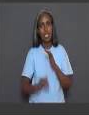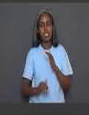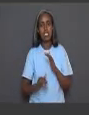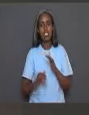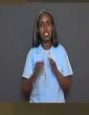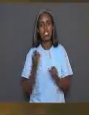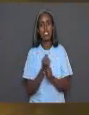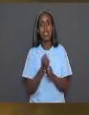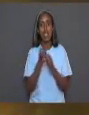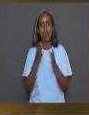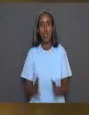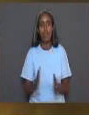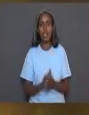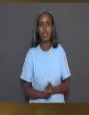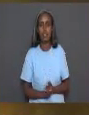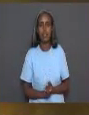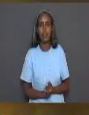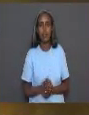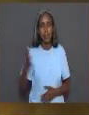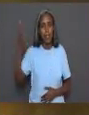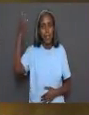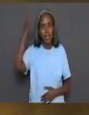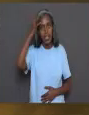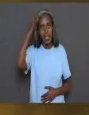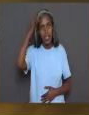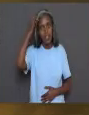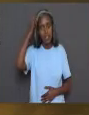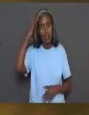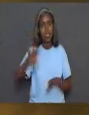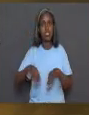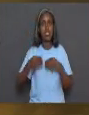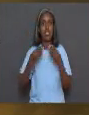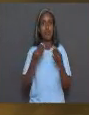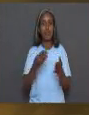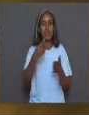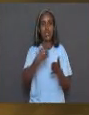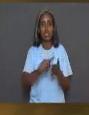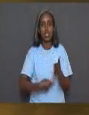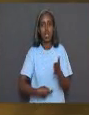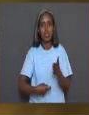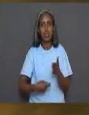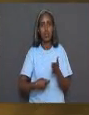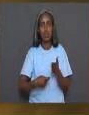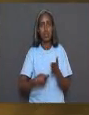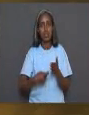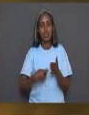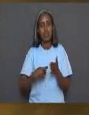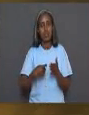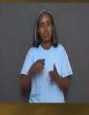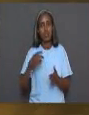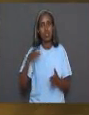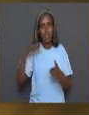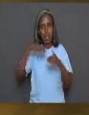unemployment. A government imposes taxes to raise revenue.